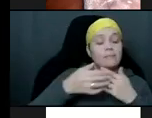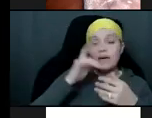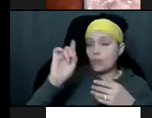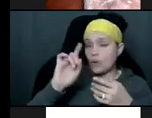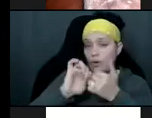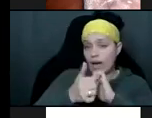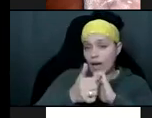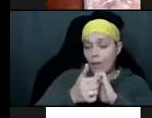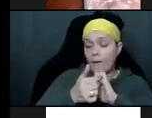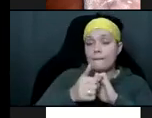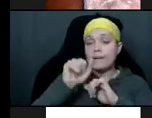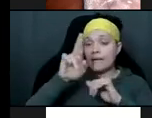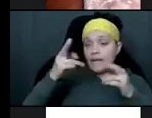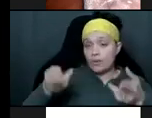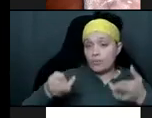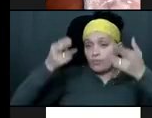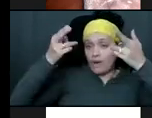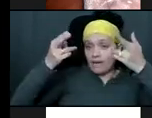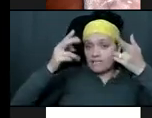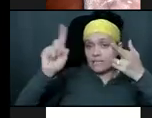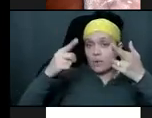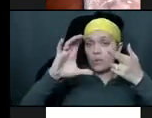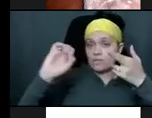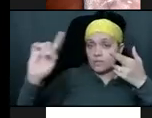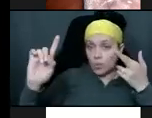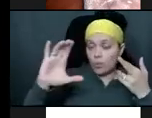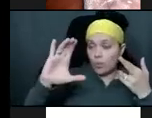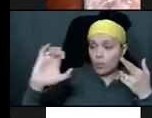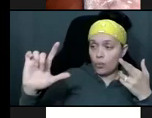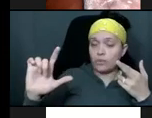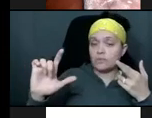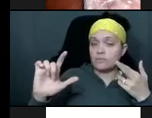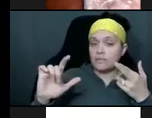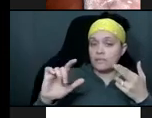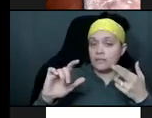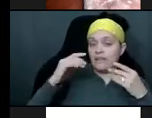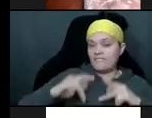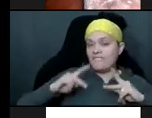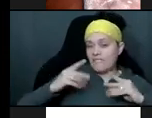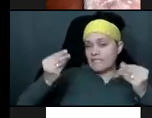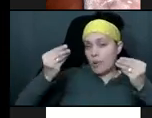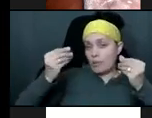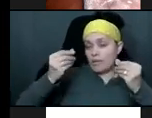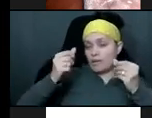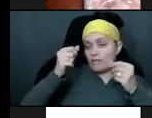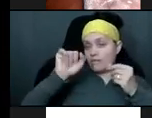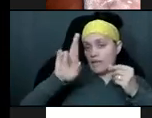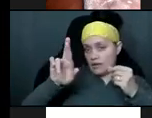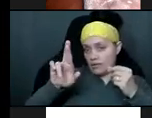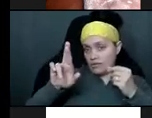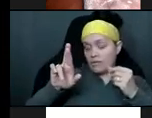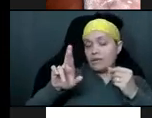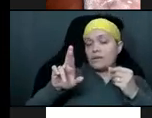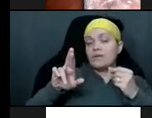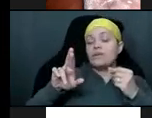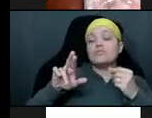but rising air always cools. Physical property of air. All right, if